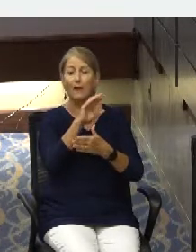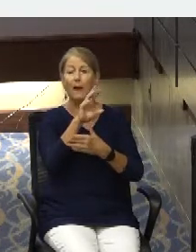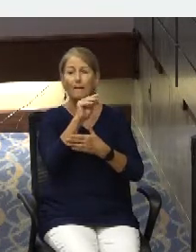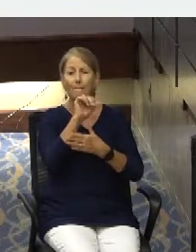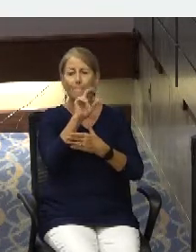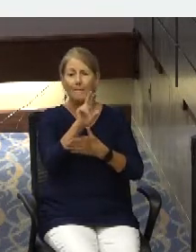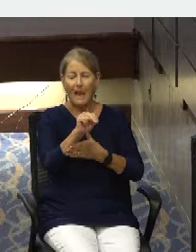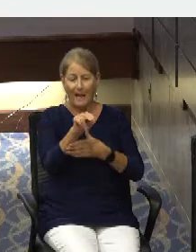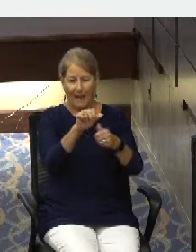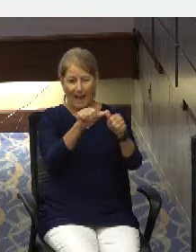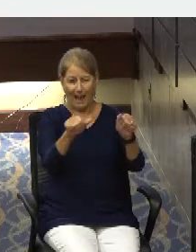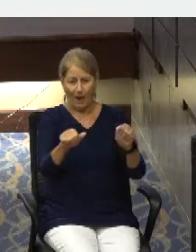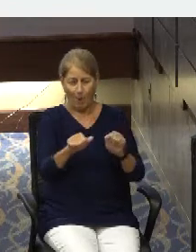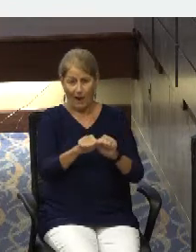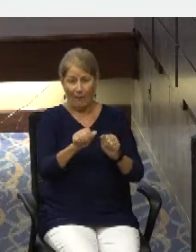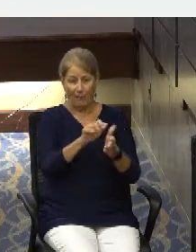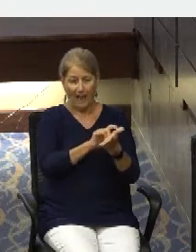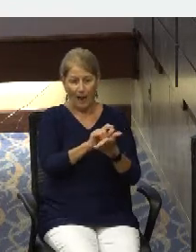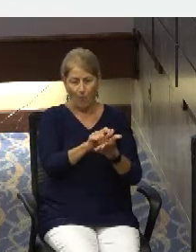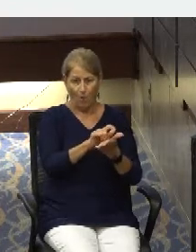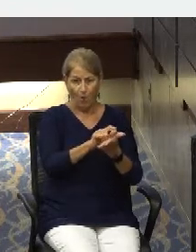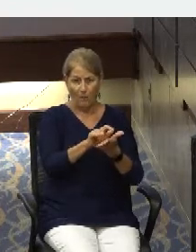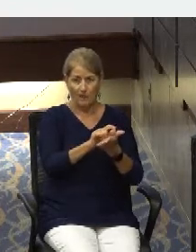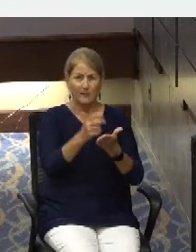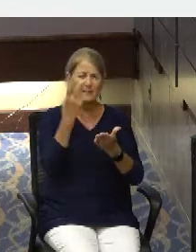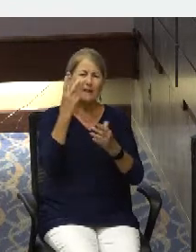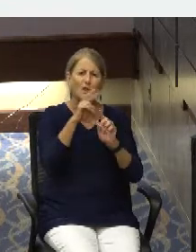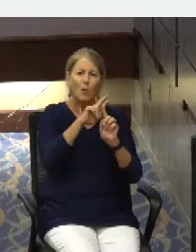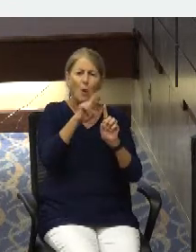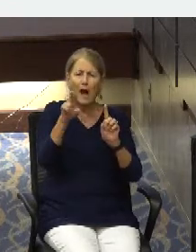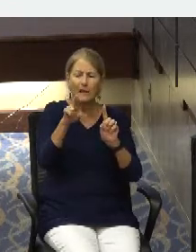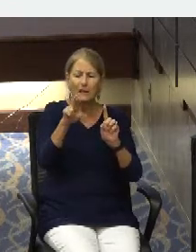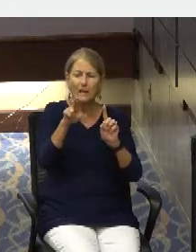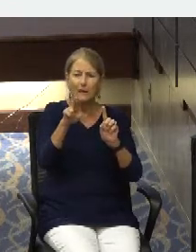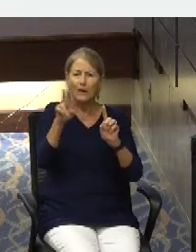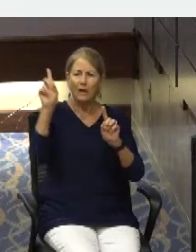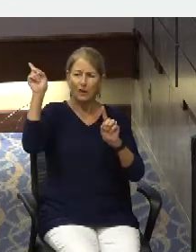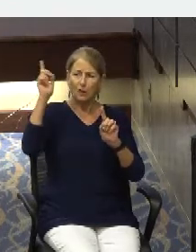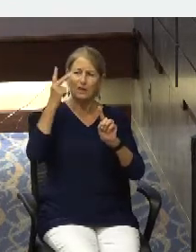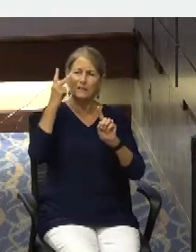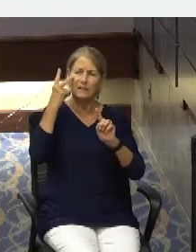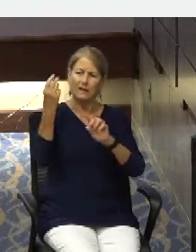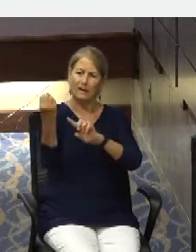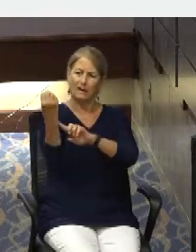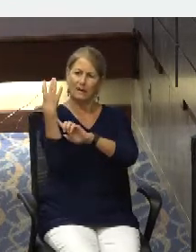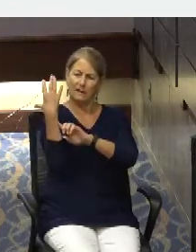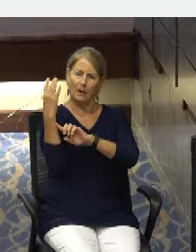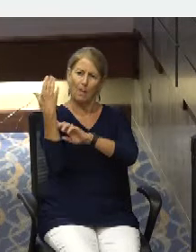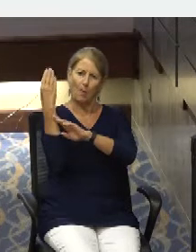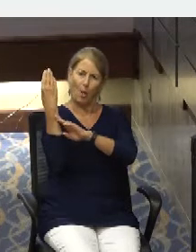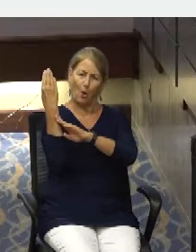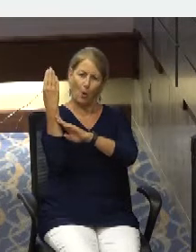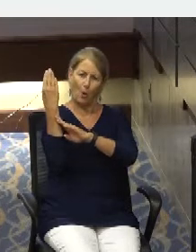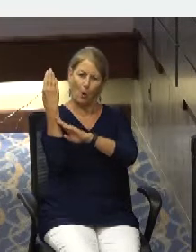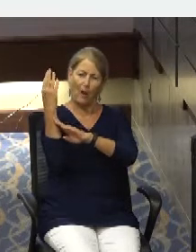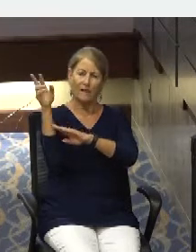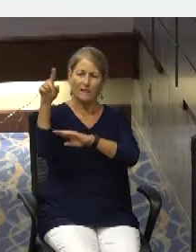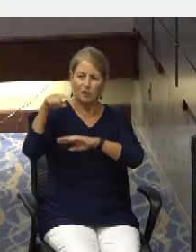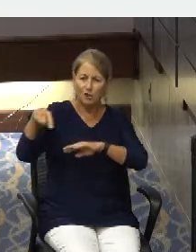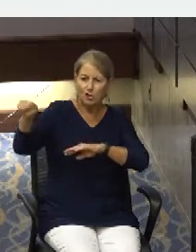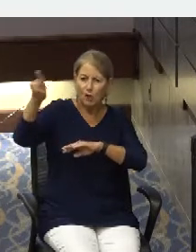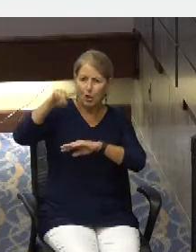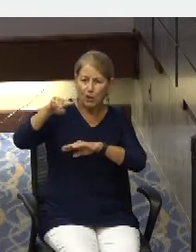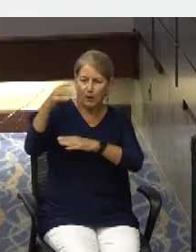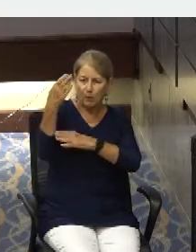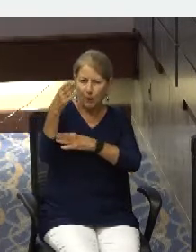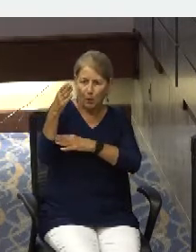see there on the right side, the proposed location for the artwork is highlighted in blue. It is also circled in blue in the